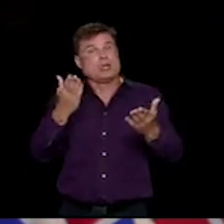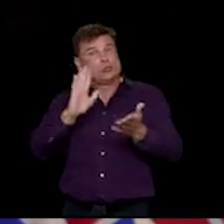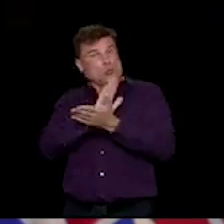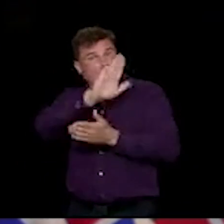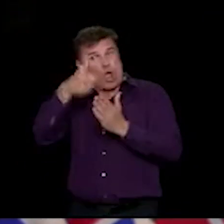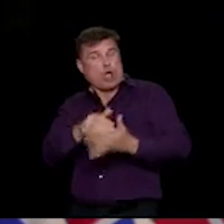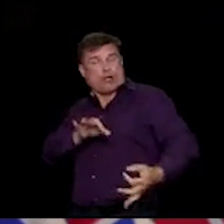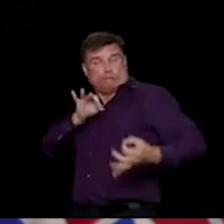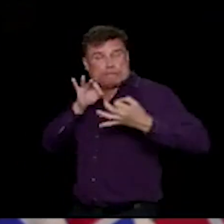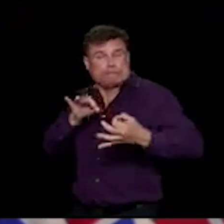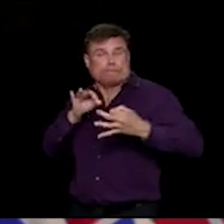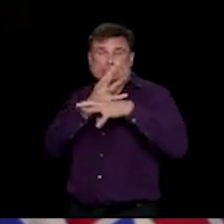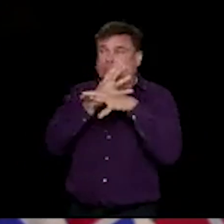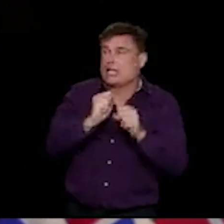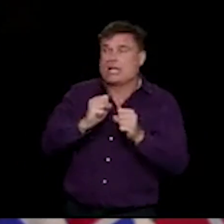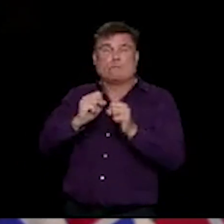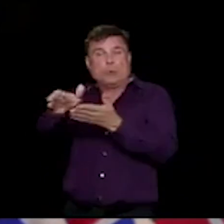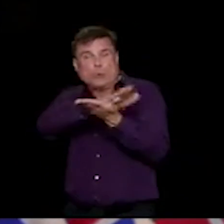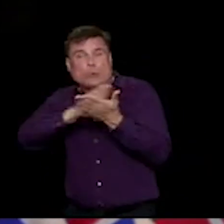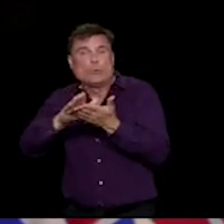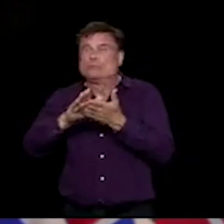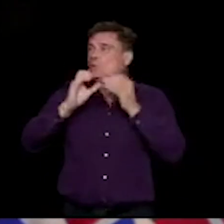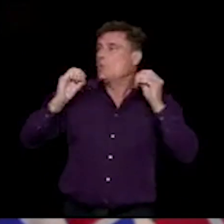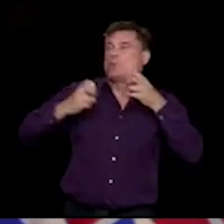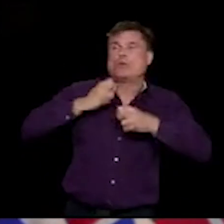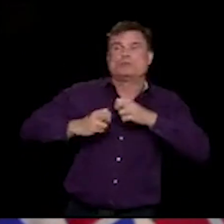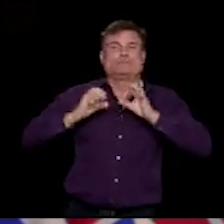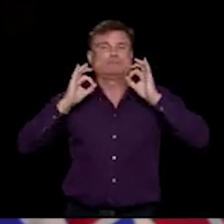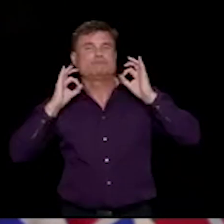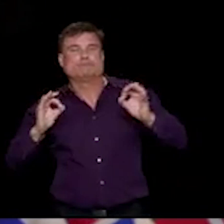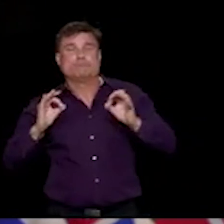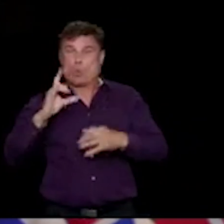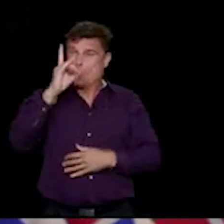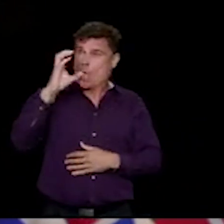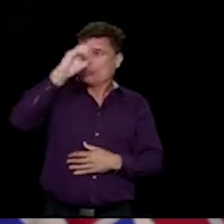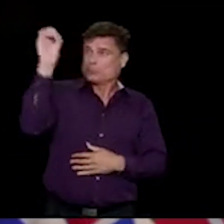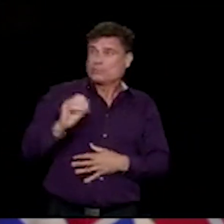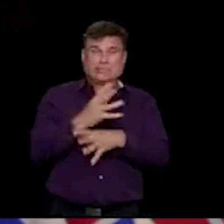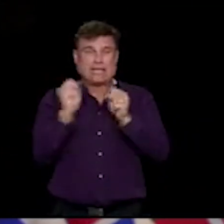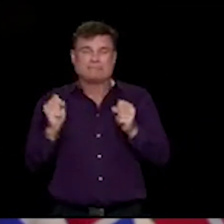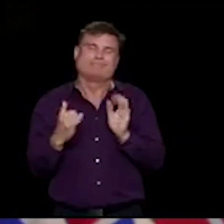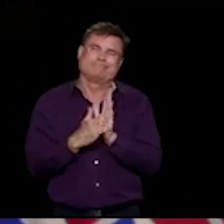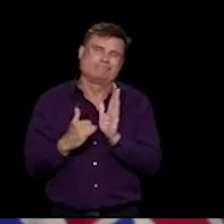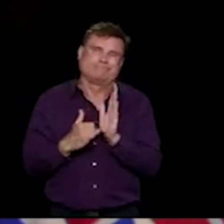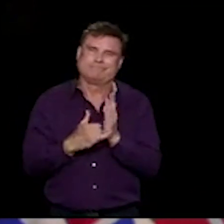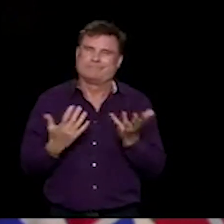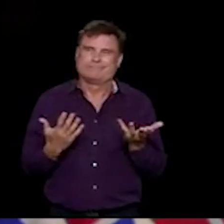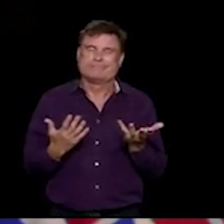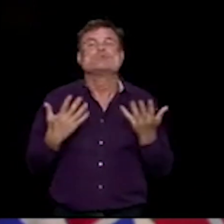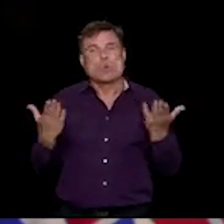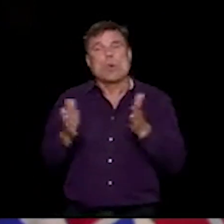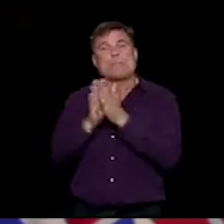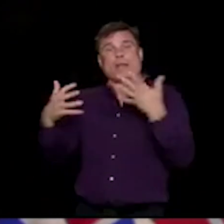doing that again to make sure that we're doing everything we can to protect people, but recognizing that we have many risks in